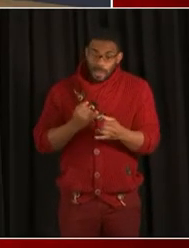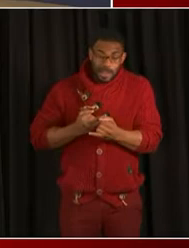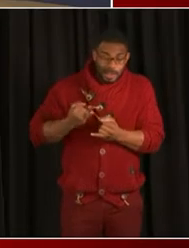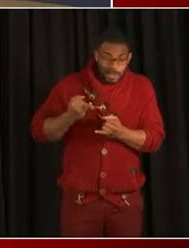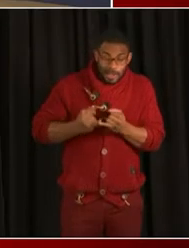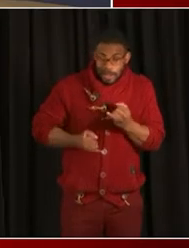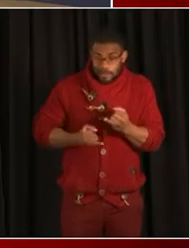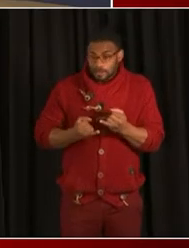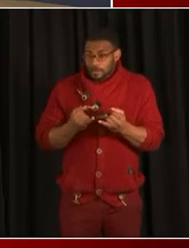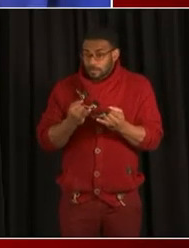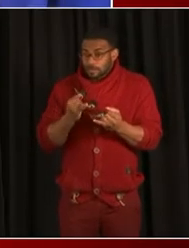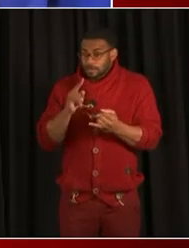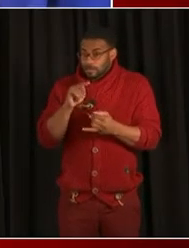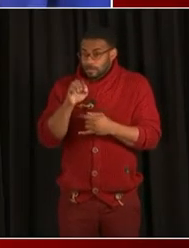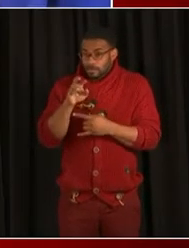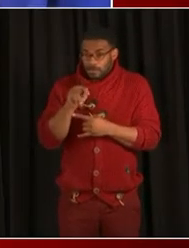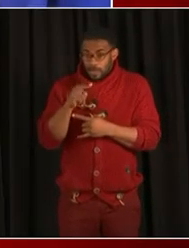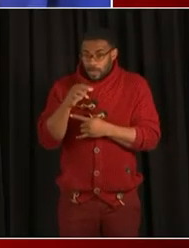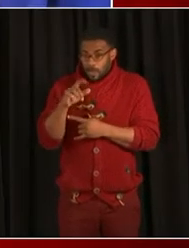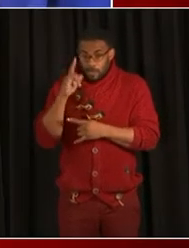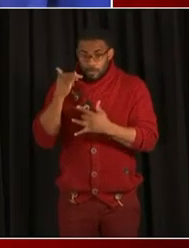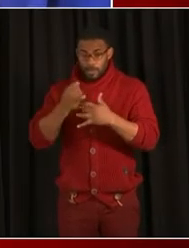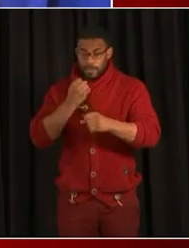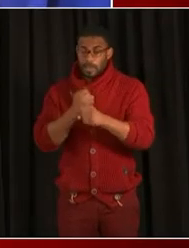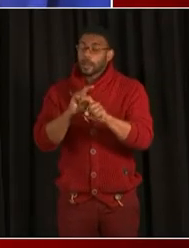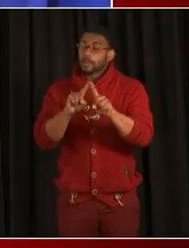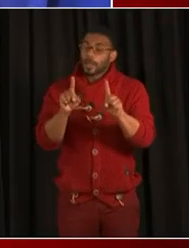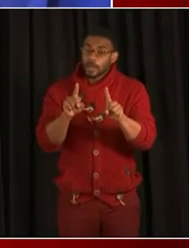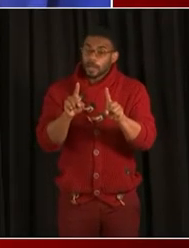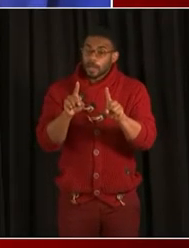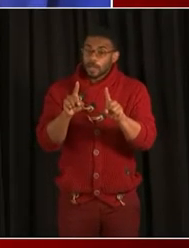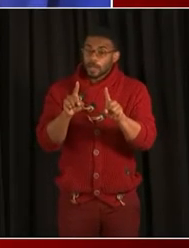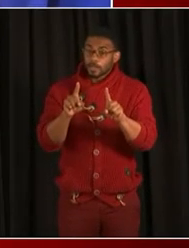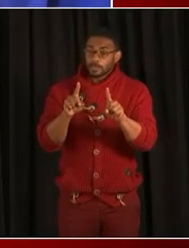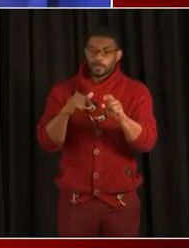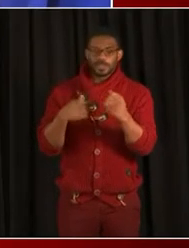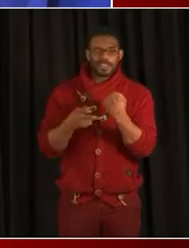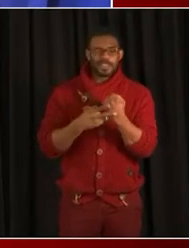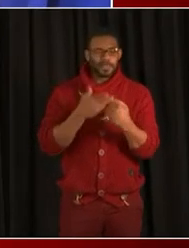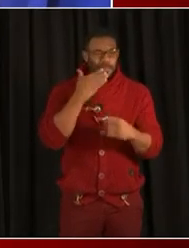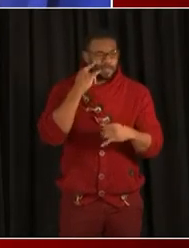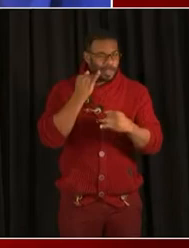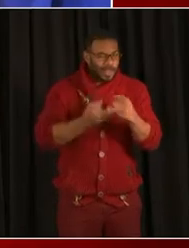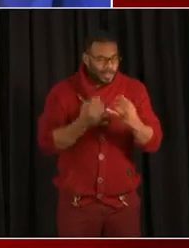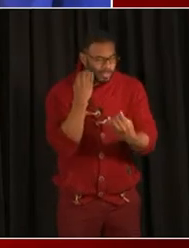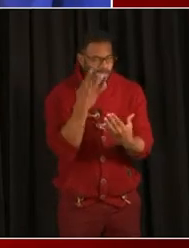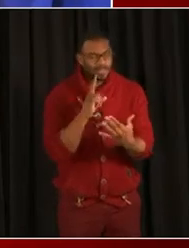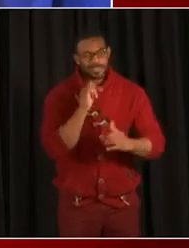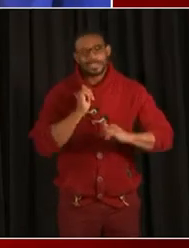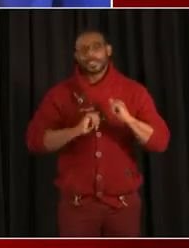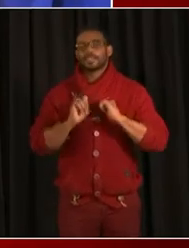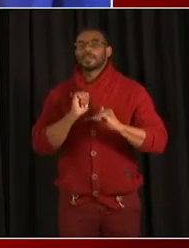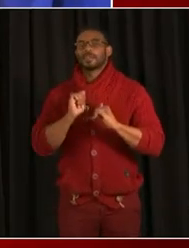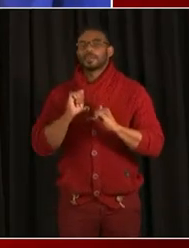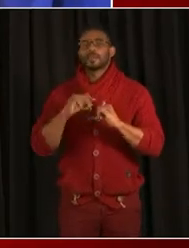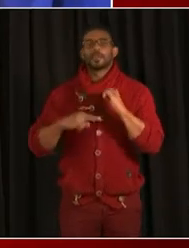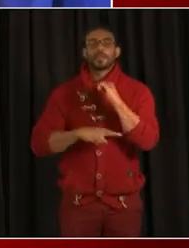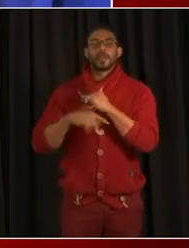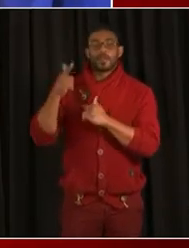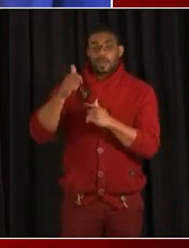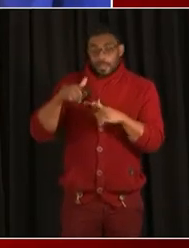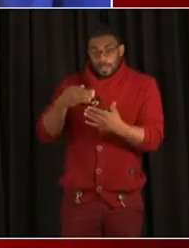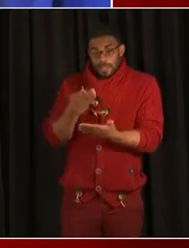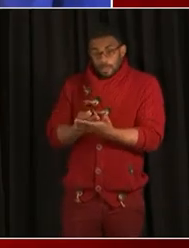our last town hall for the year, but we're saving the best for last. And it is the Entertainment Bridge Fund.